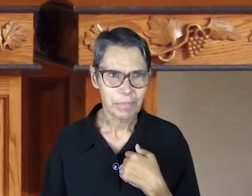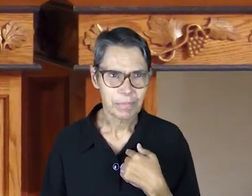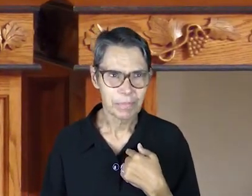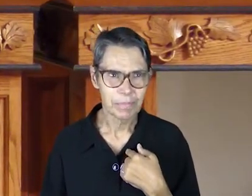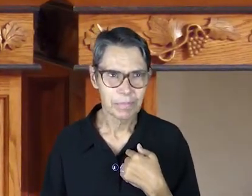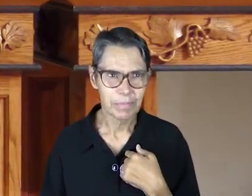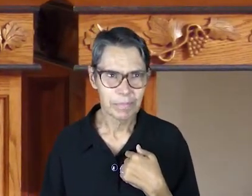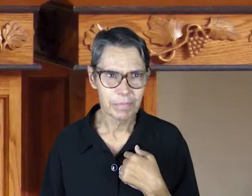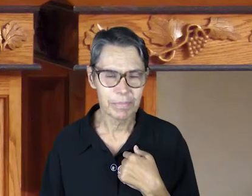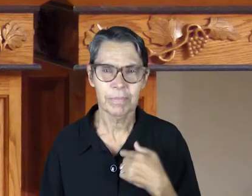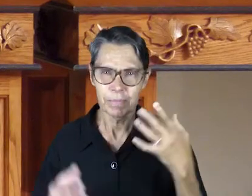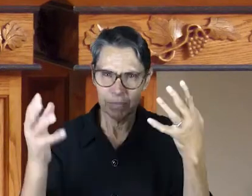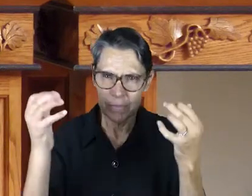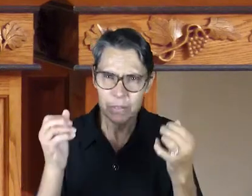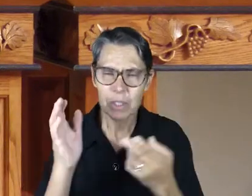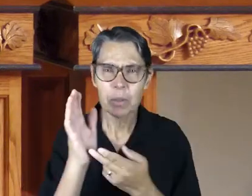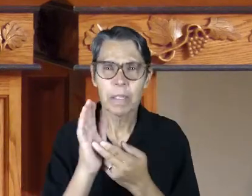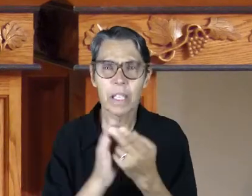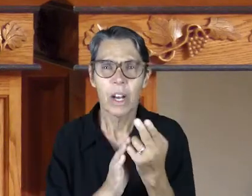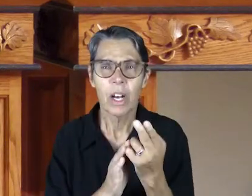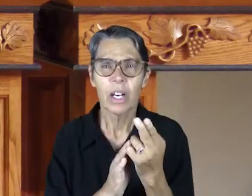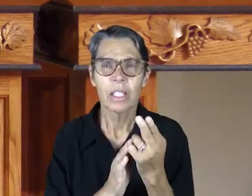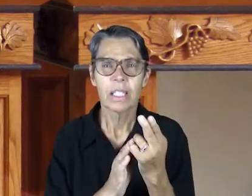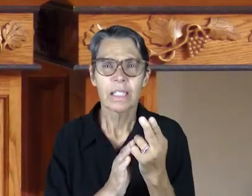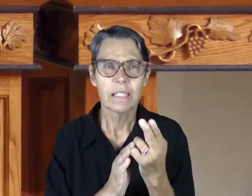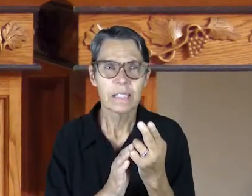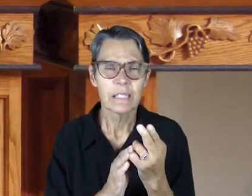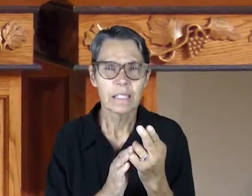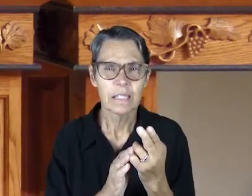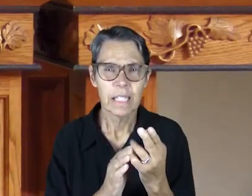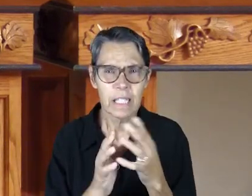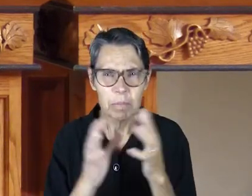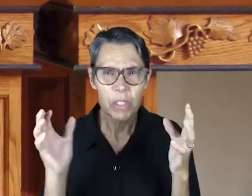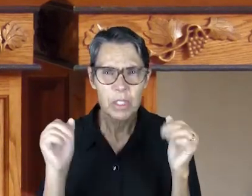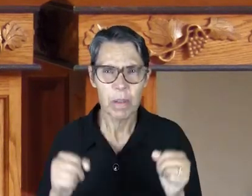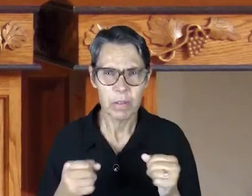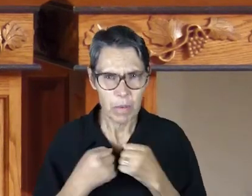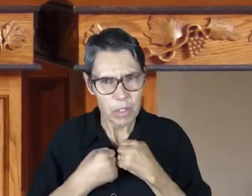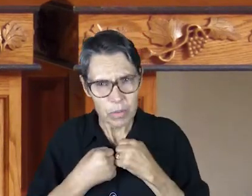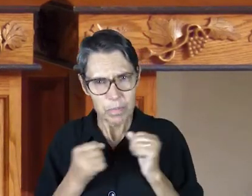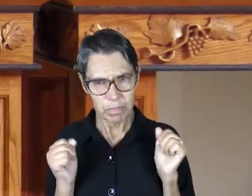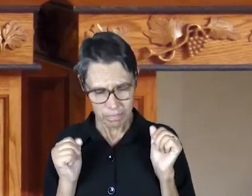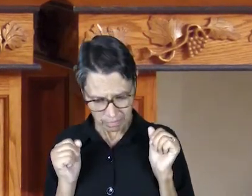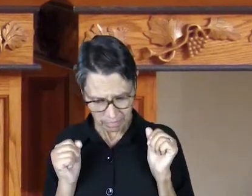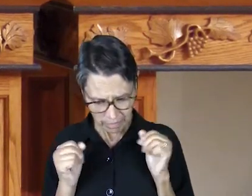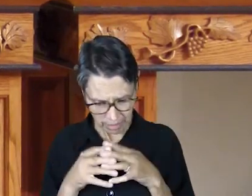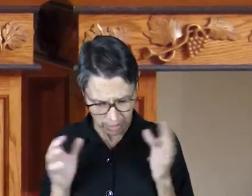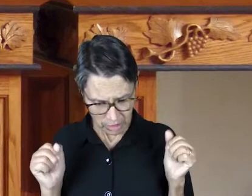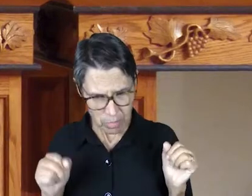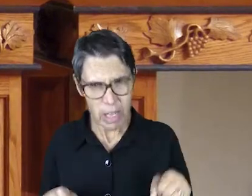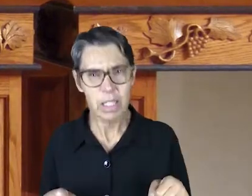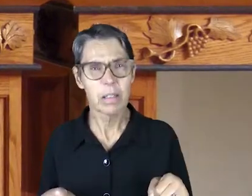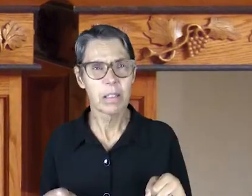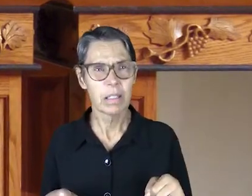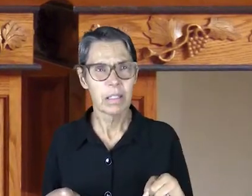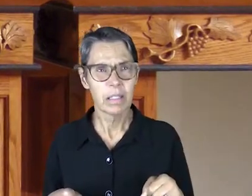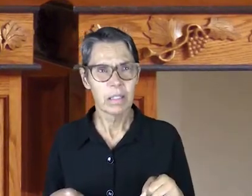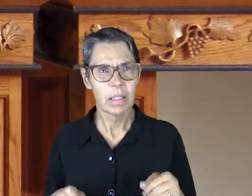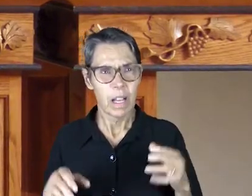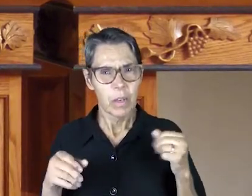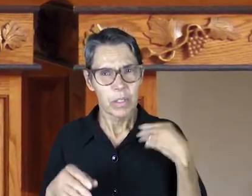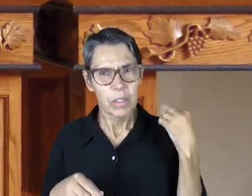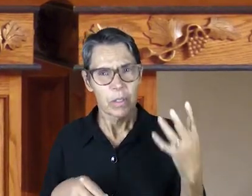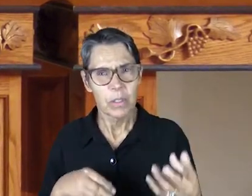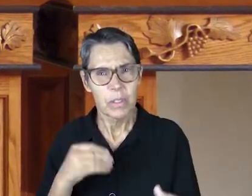of seeking to be honest in all the moments of I can, to be authentic, to open my heart in kindness and generosity,